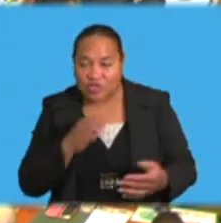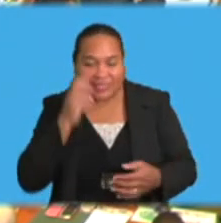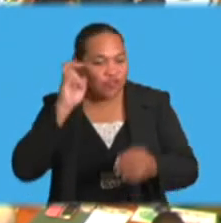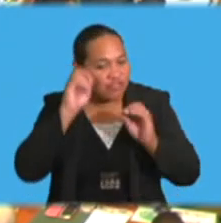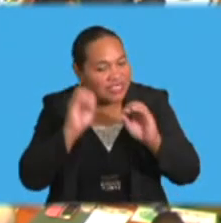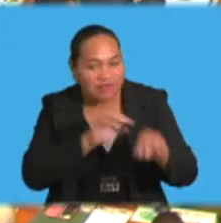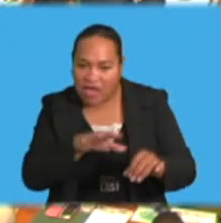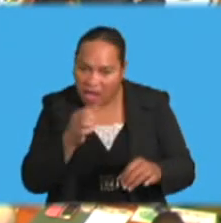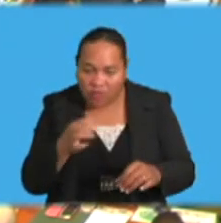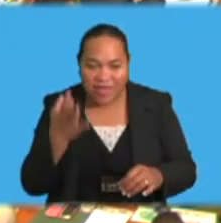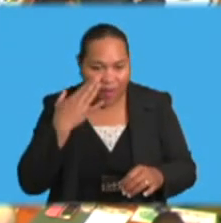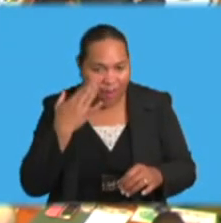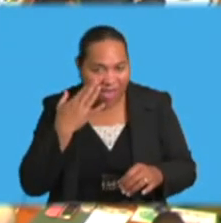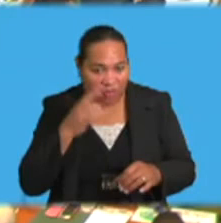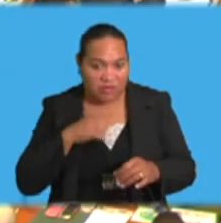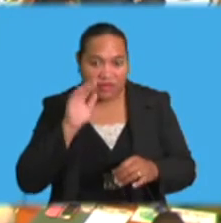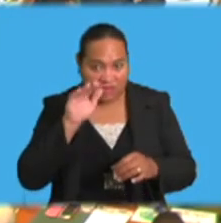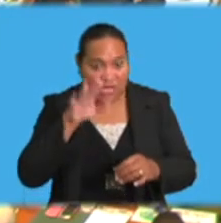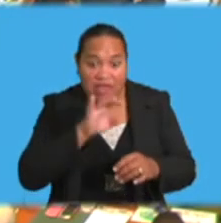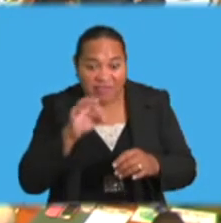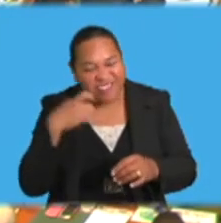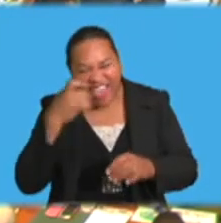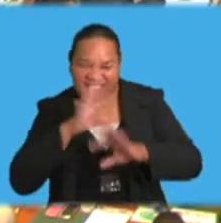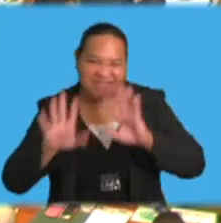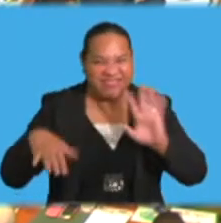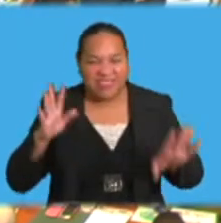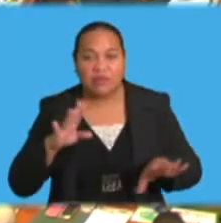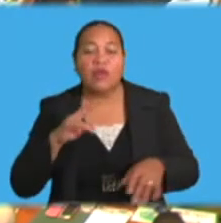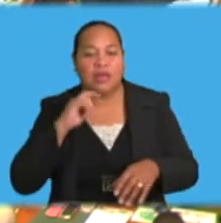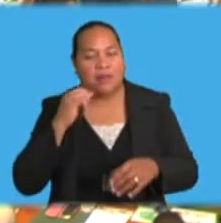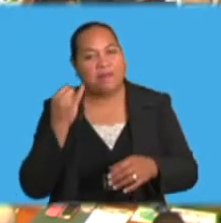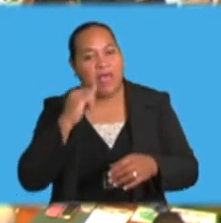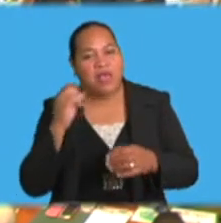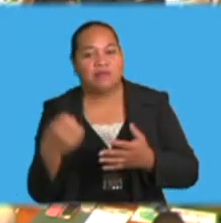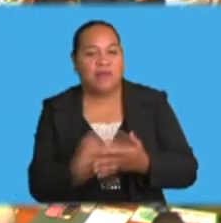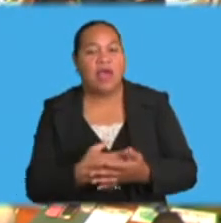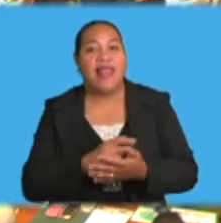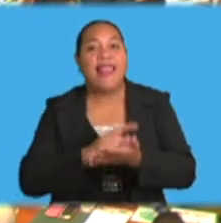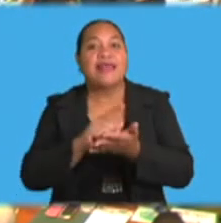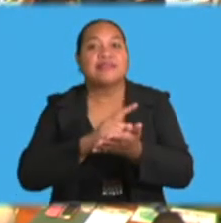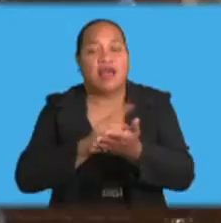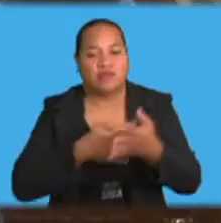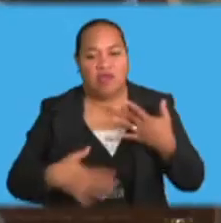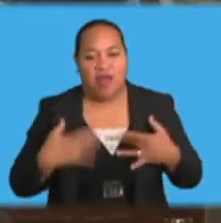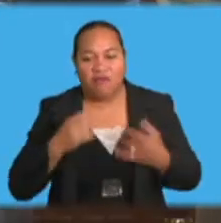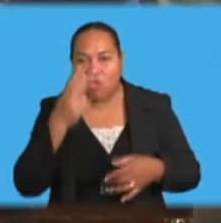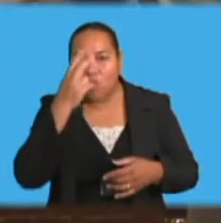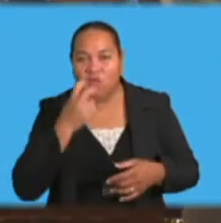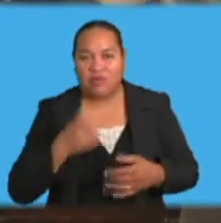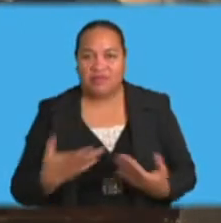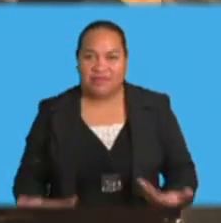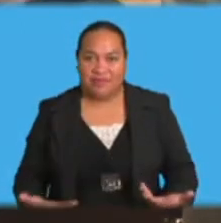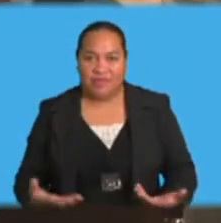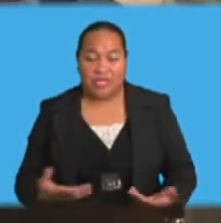that if they are not careful about, can have a very bad impact on them later on in life. Other factors that put young people